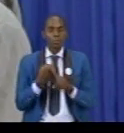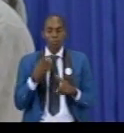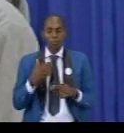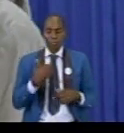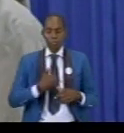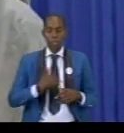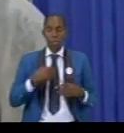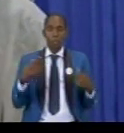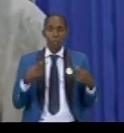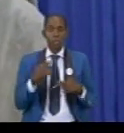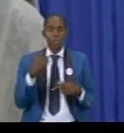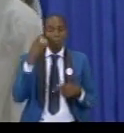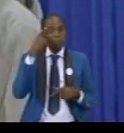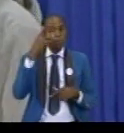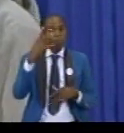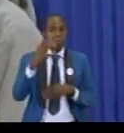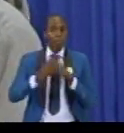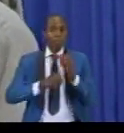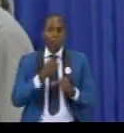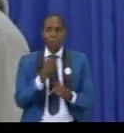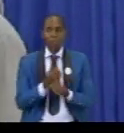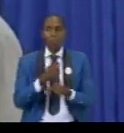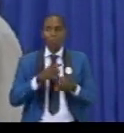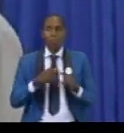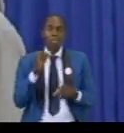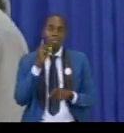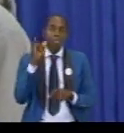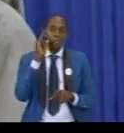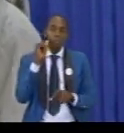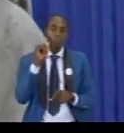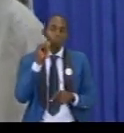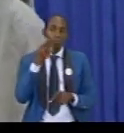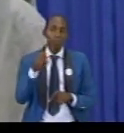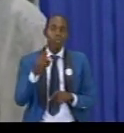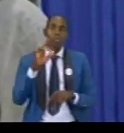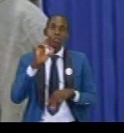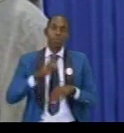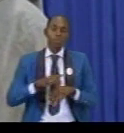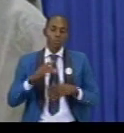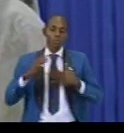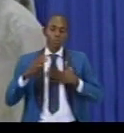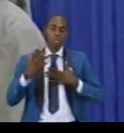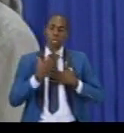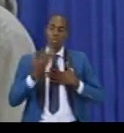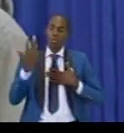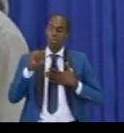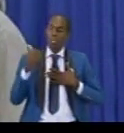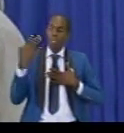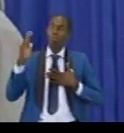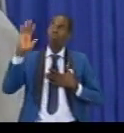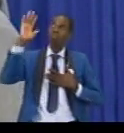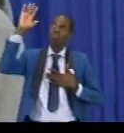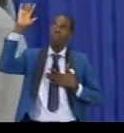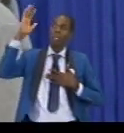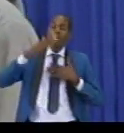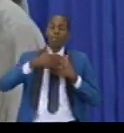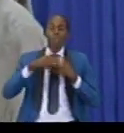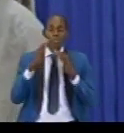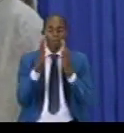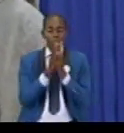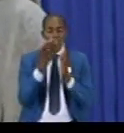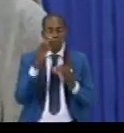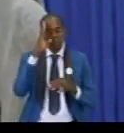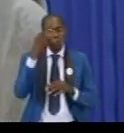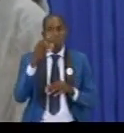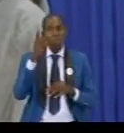but yesterday I laid my hand on my chest and raised the other end up, and after the prayer of the man of God, I